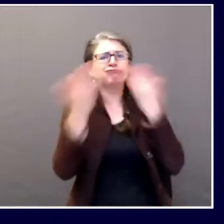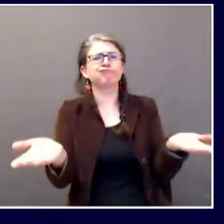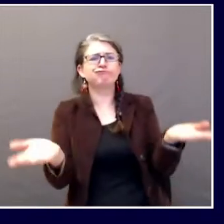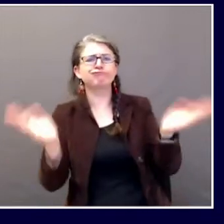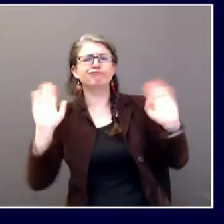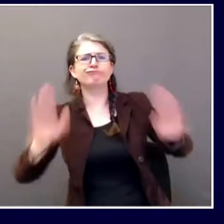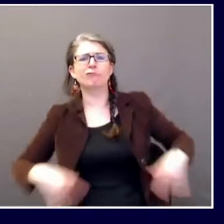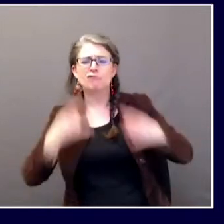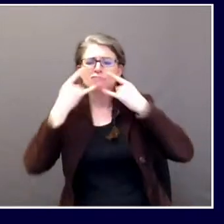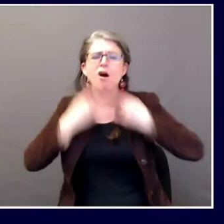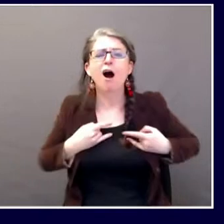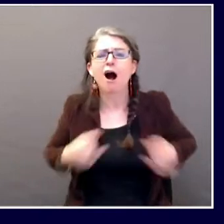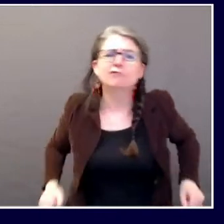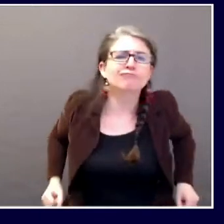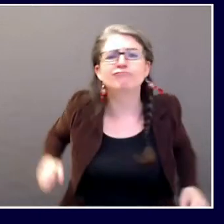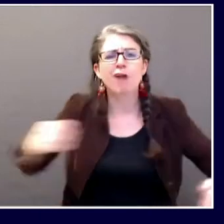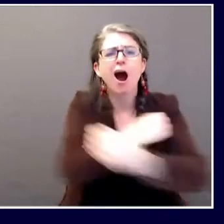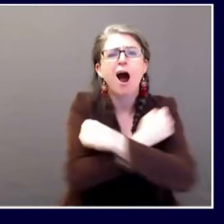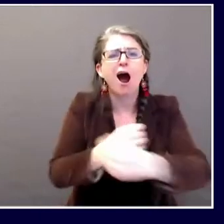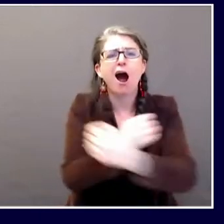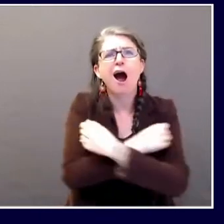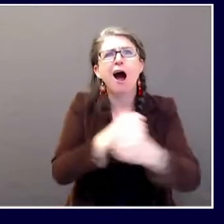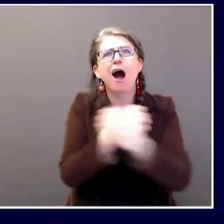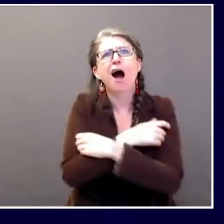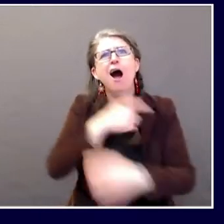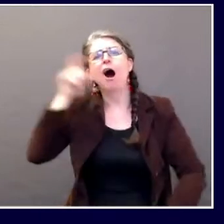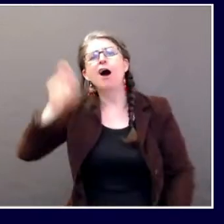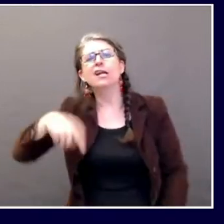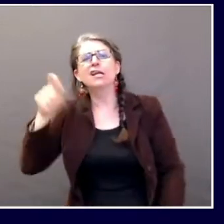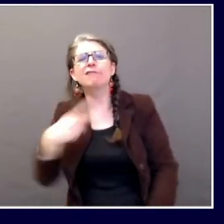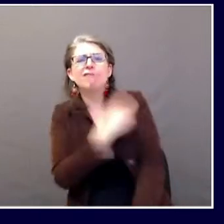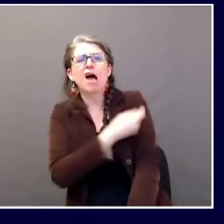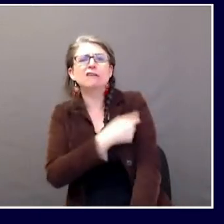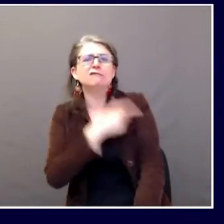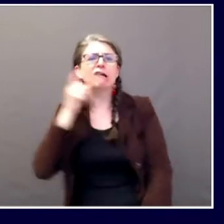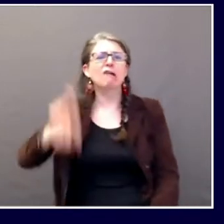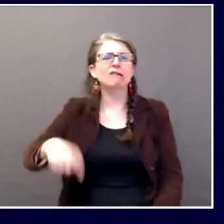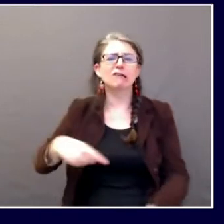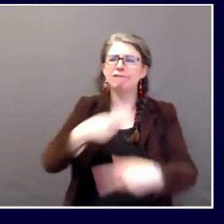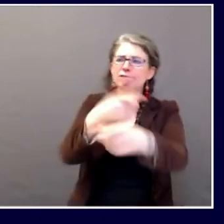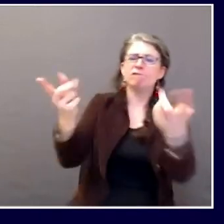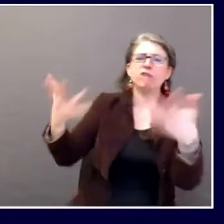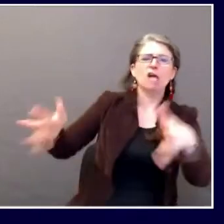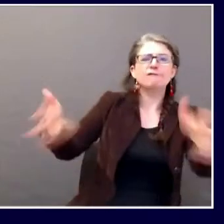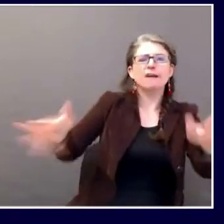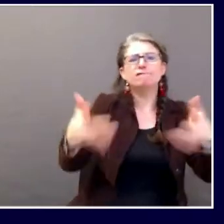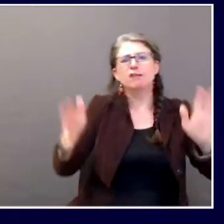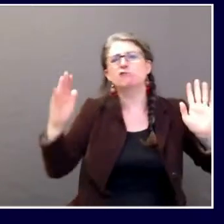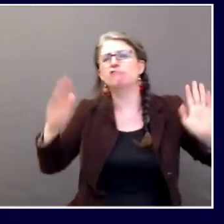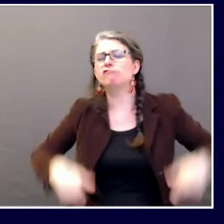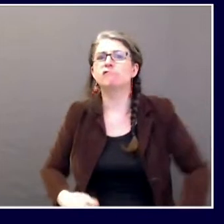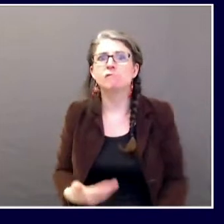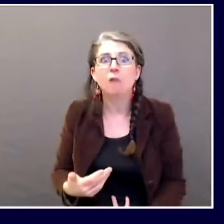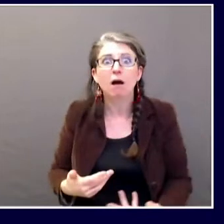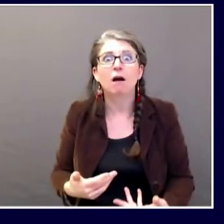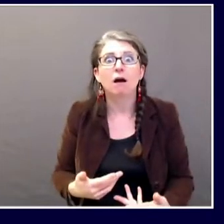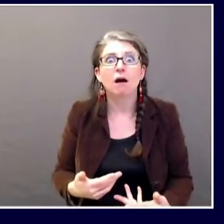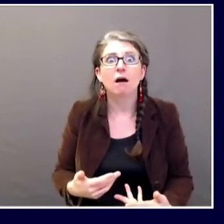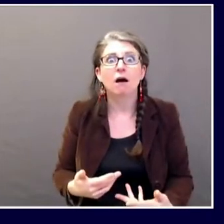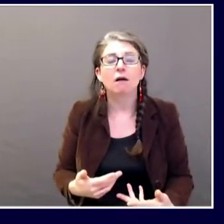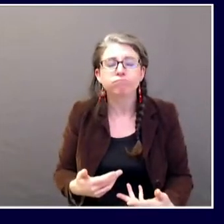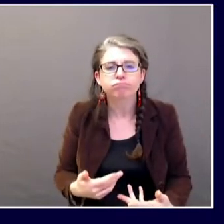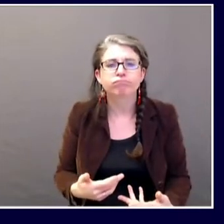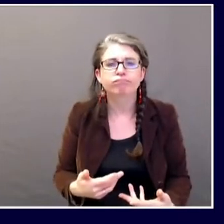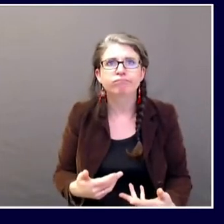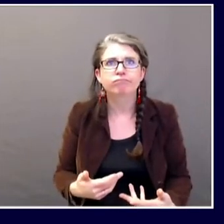third is events like today or just the cold weather, which drive more people indoors, which could be another venue where there is transmission.